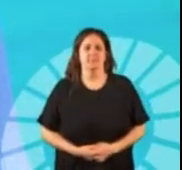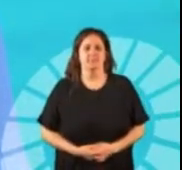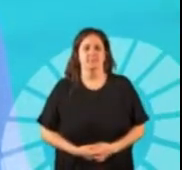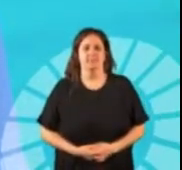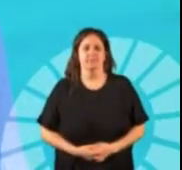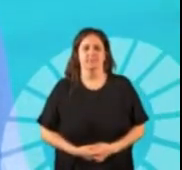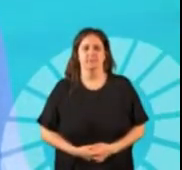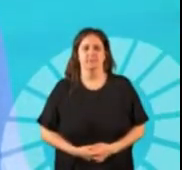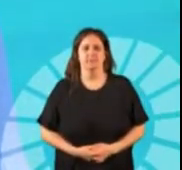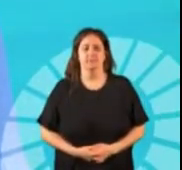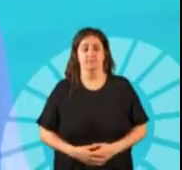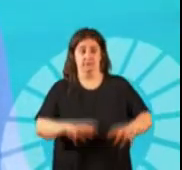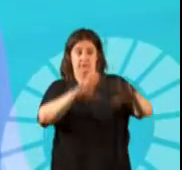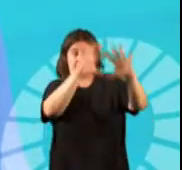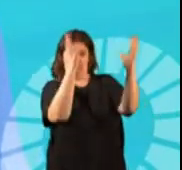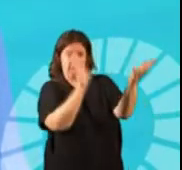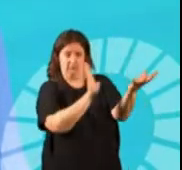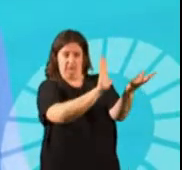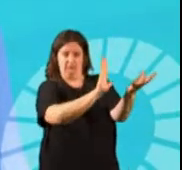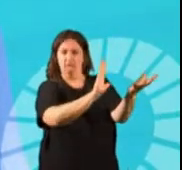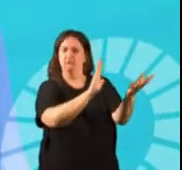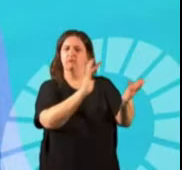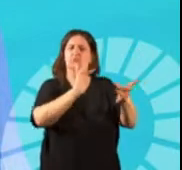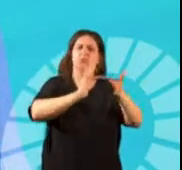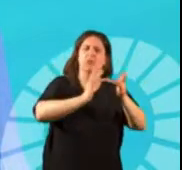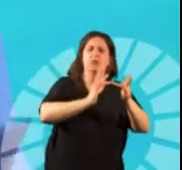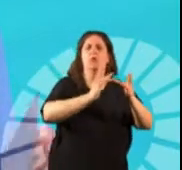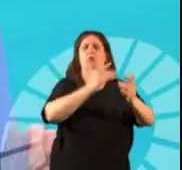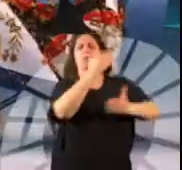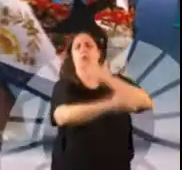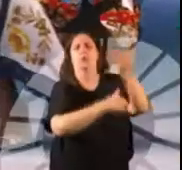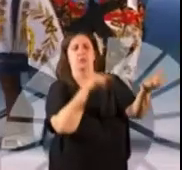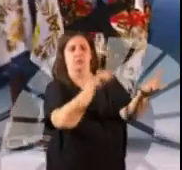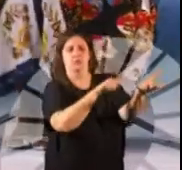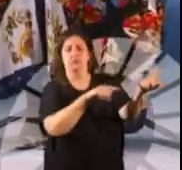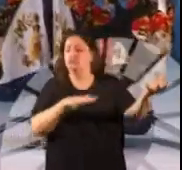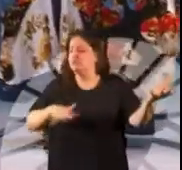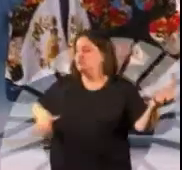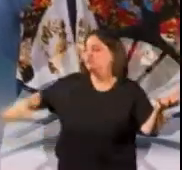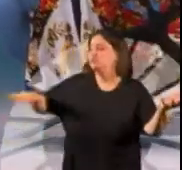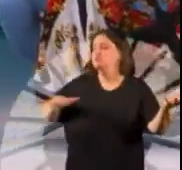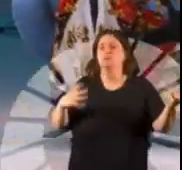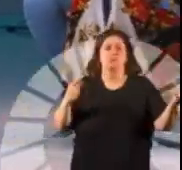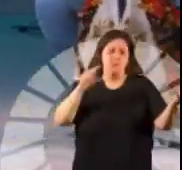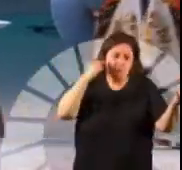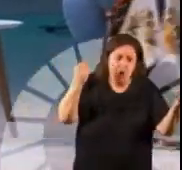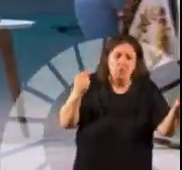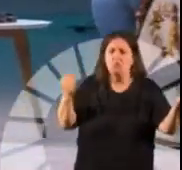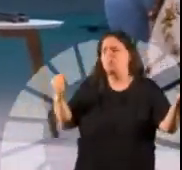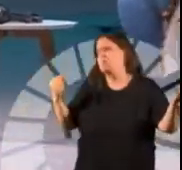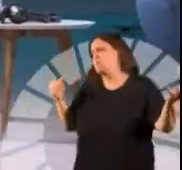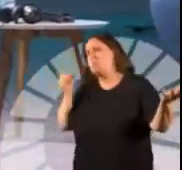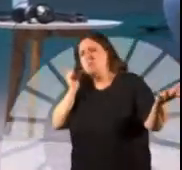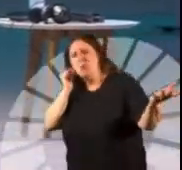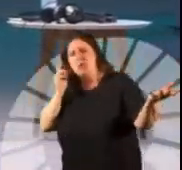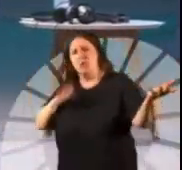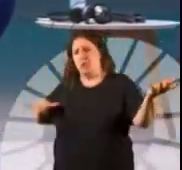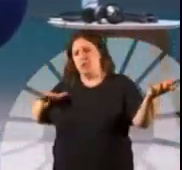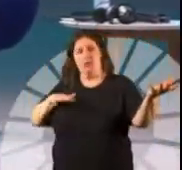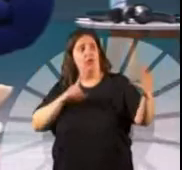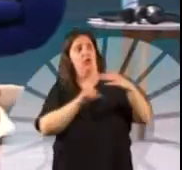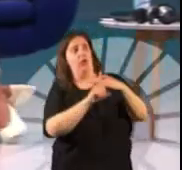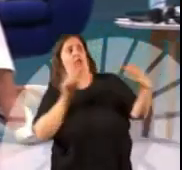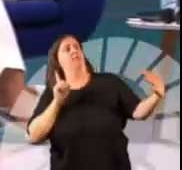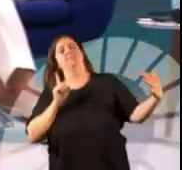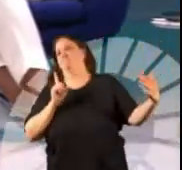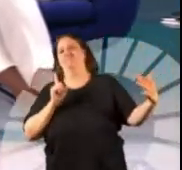future for the benefit of all. Thank you so much. Merci beaucoup. Merci, thank you. Thank you